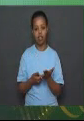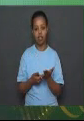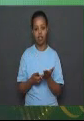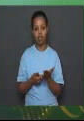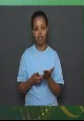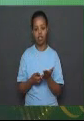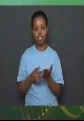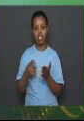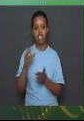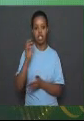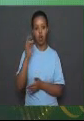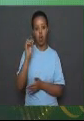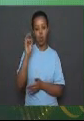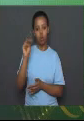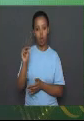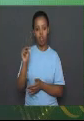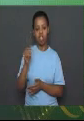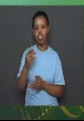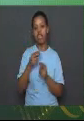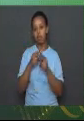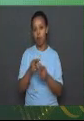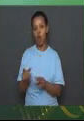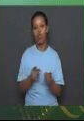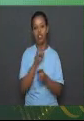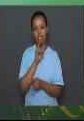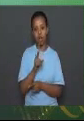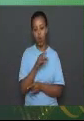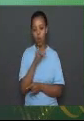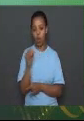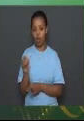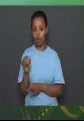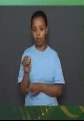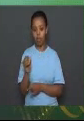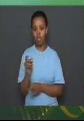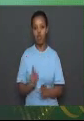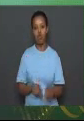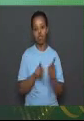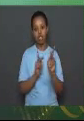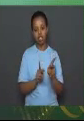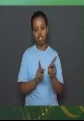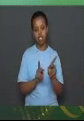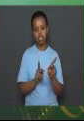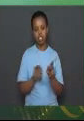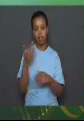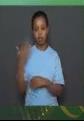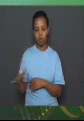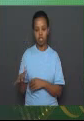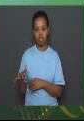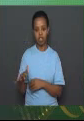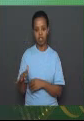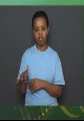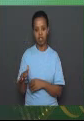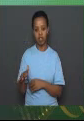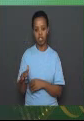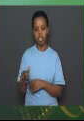technique of chromatography in demonstrating the photosynthetic pigments